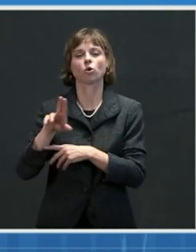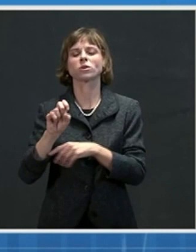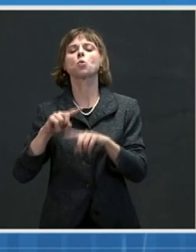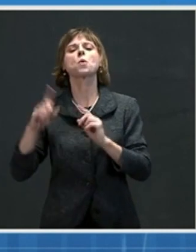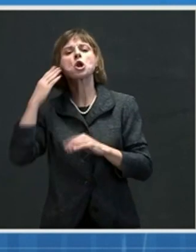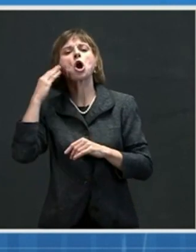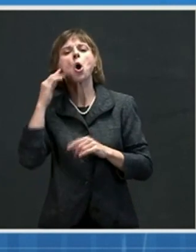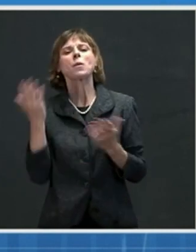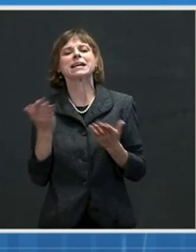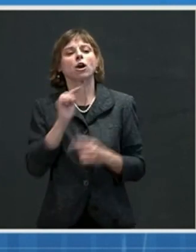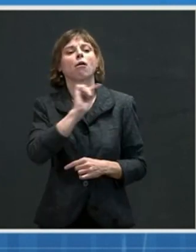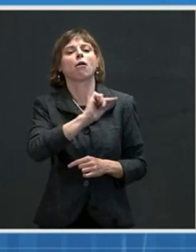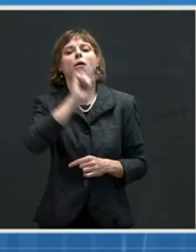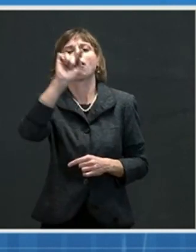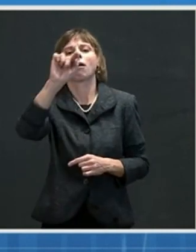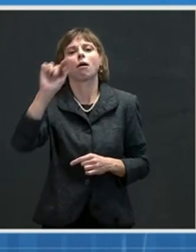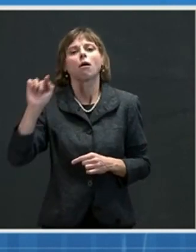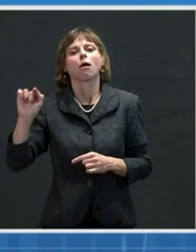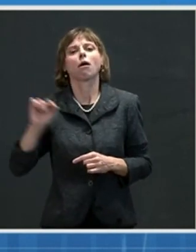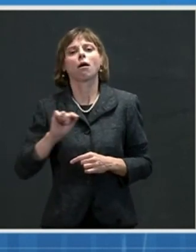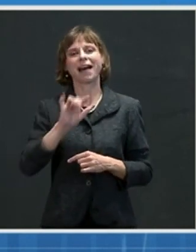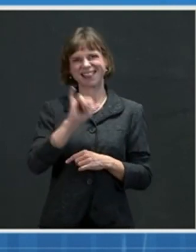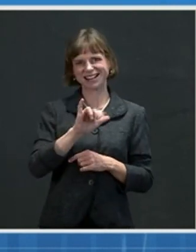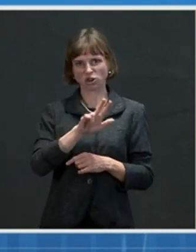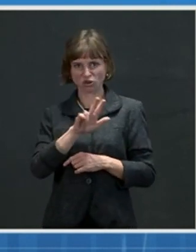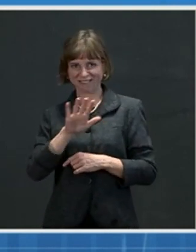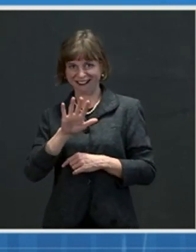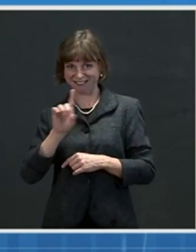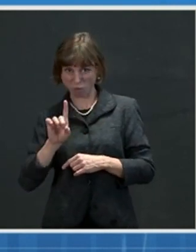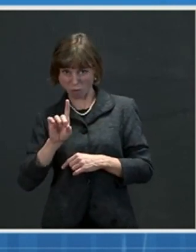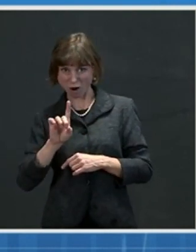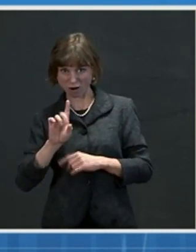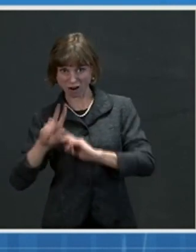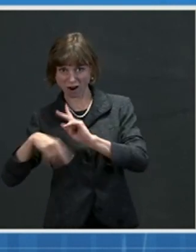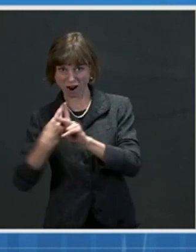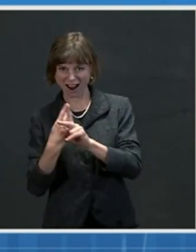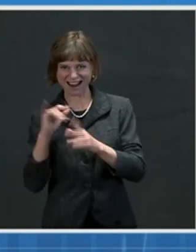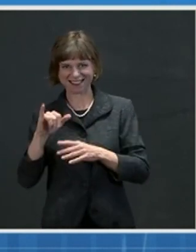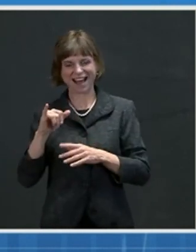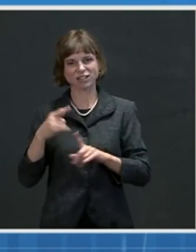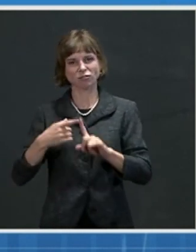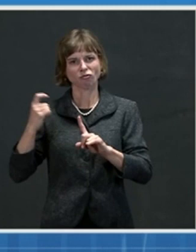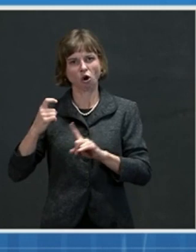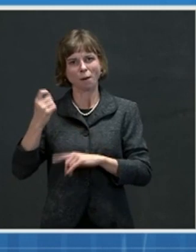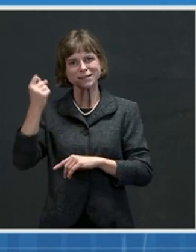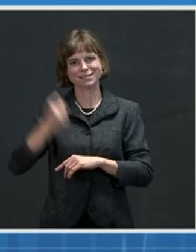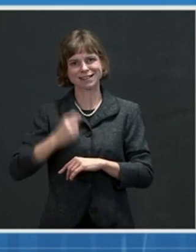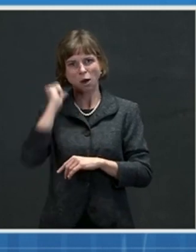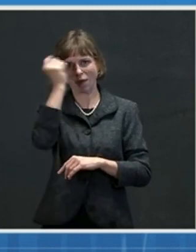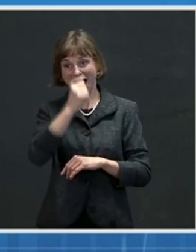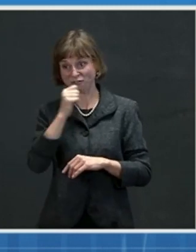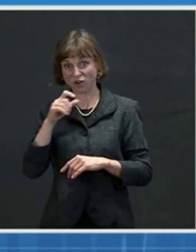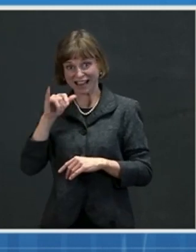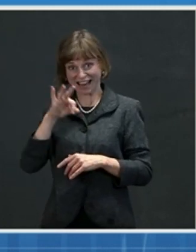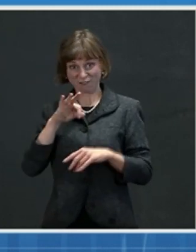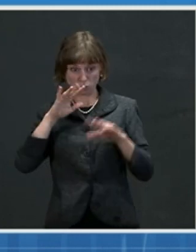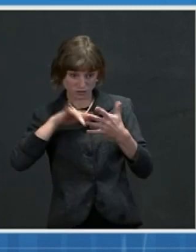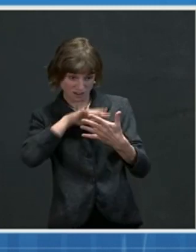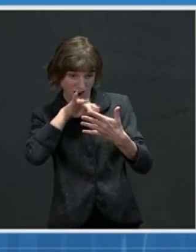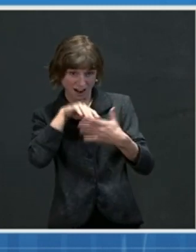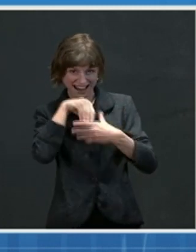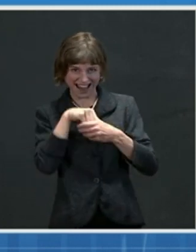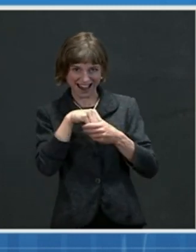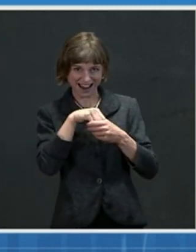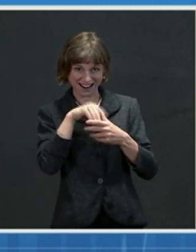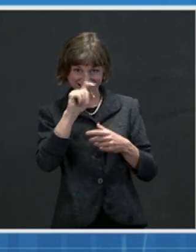351 lineage variant, which is the one that is dominating in South Africa. When you do those in vitro studies of looking at